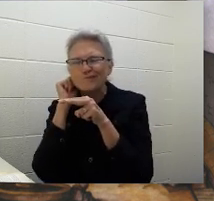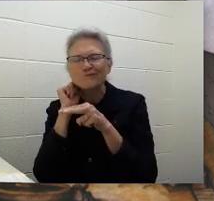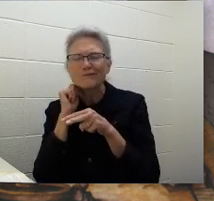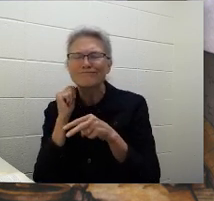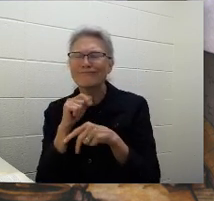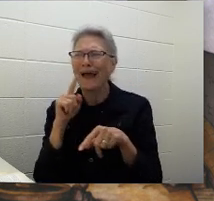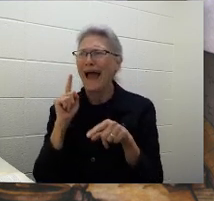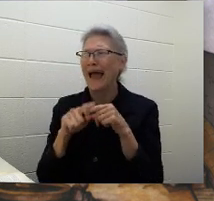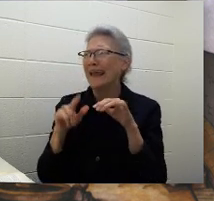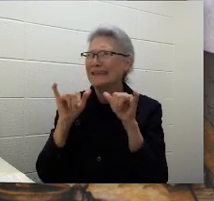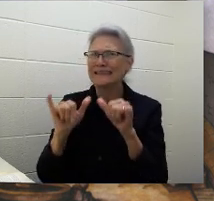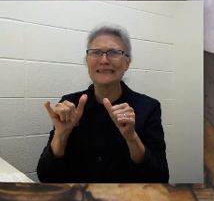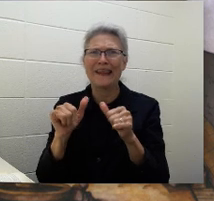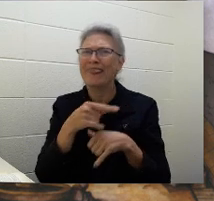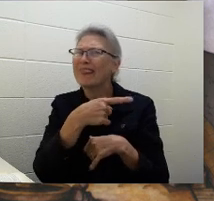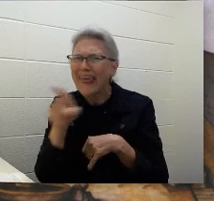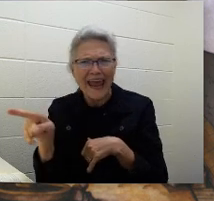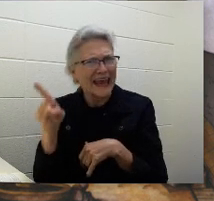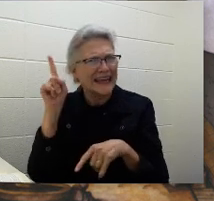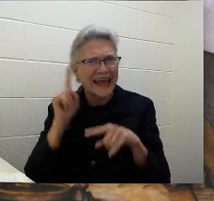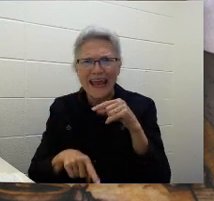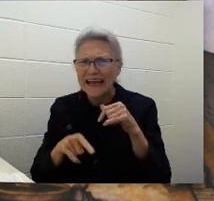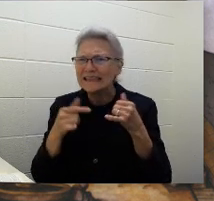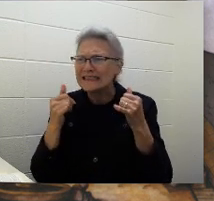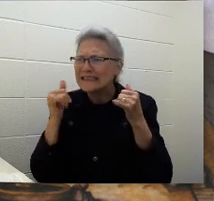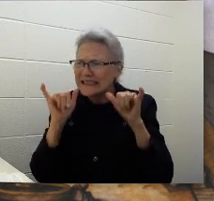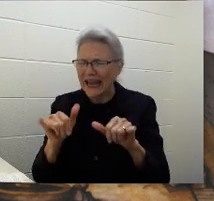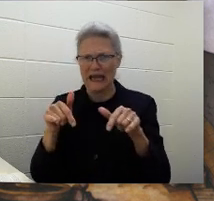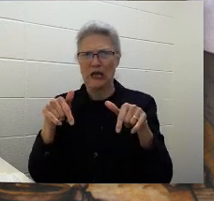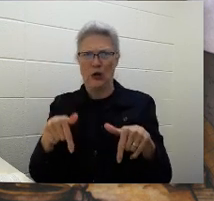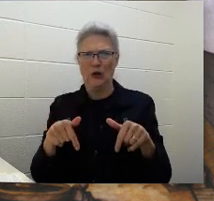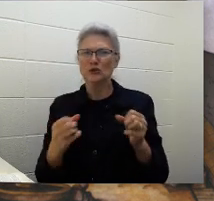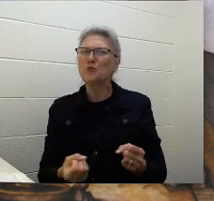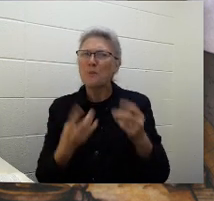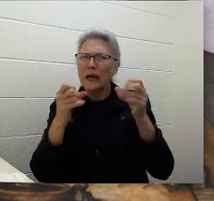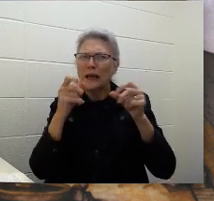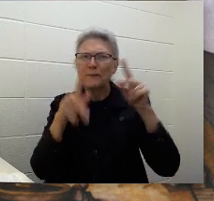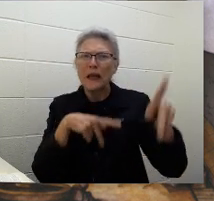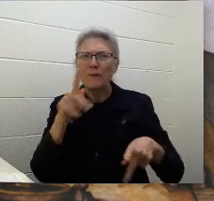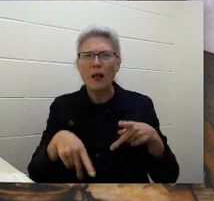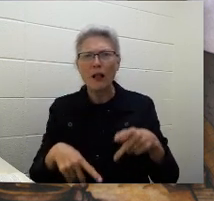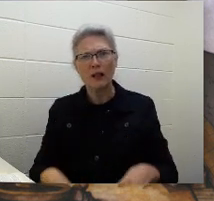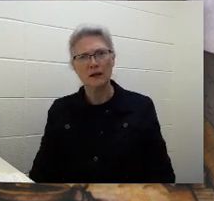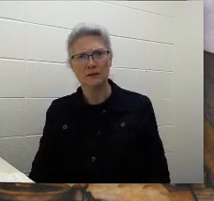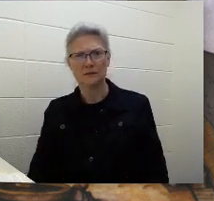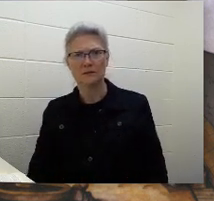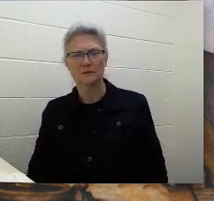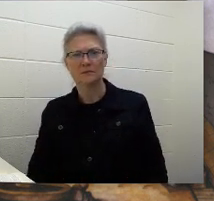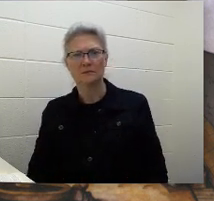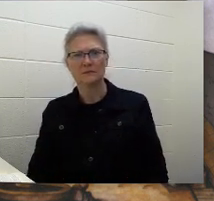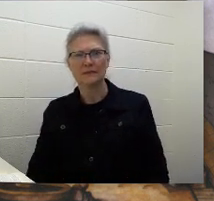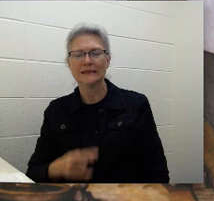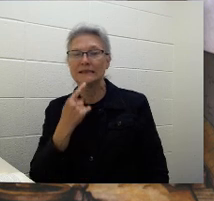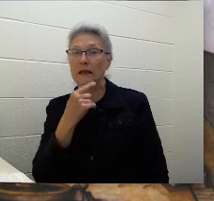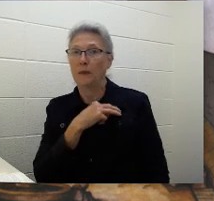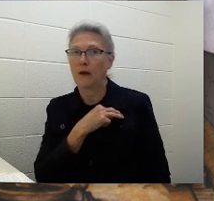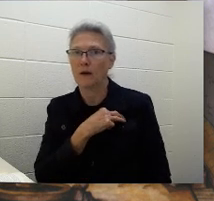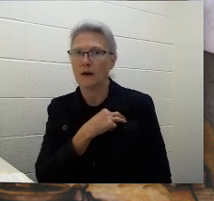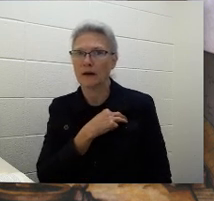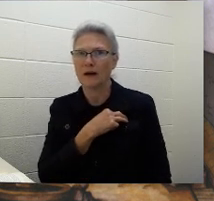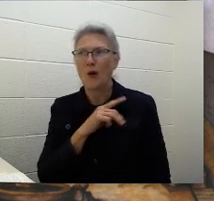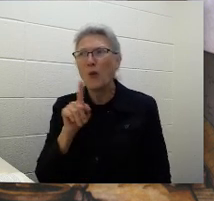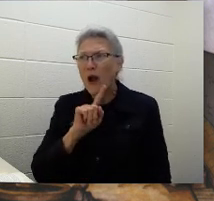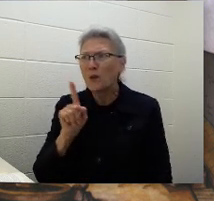"They can't stay here," said Mary. "There are too many of them. Where would we put